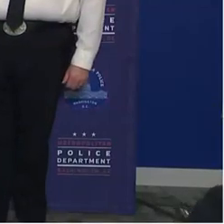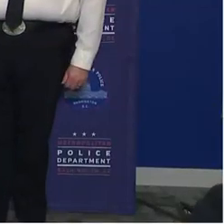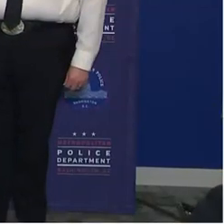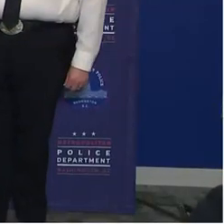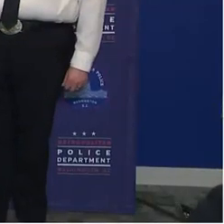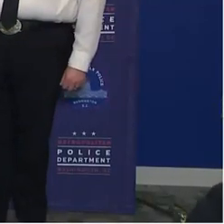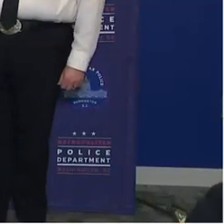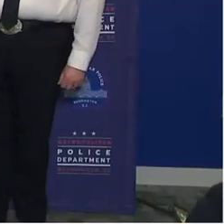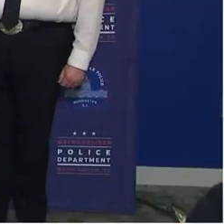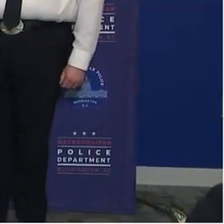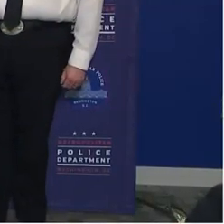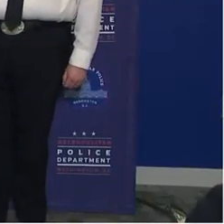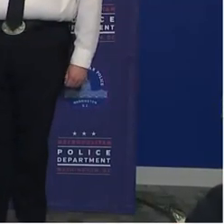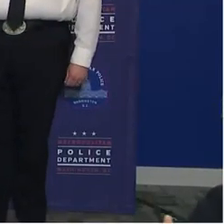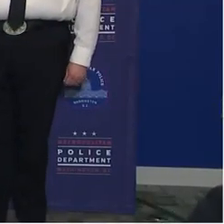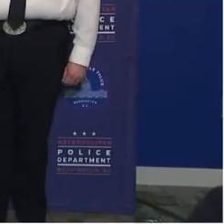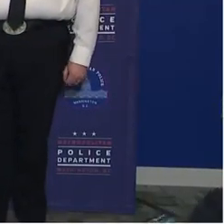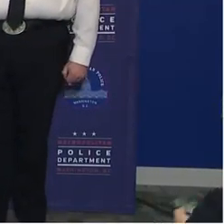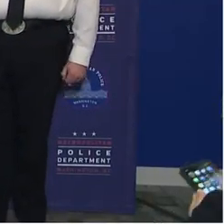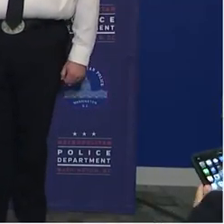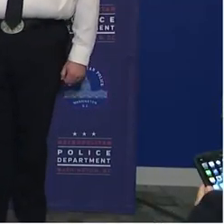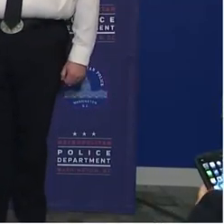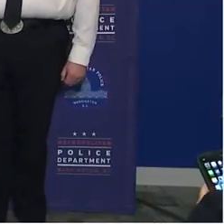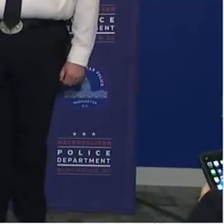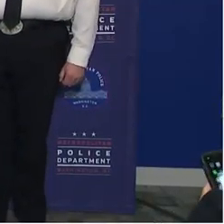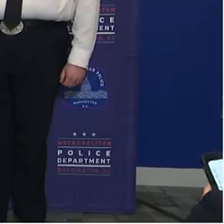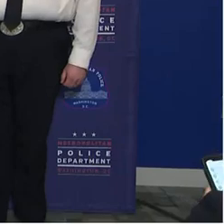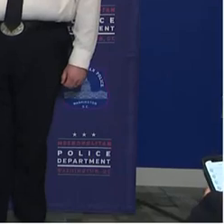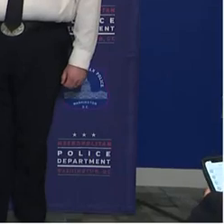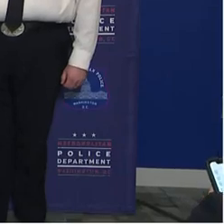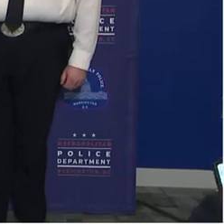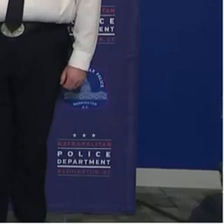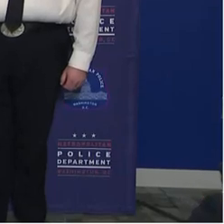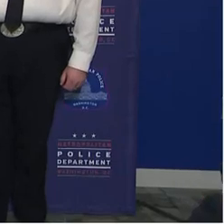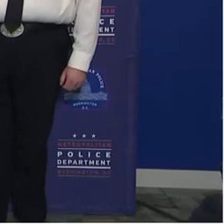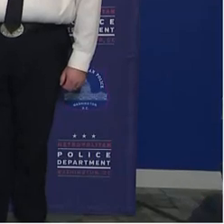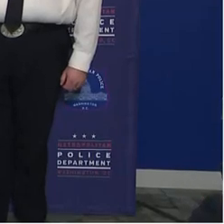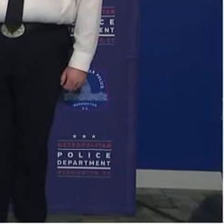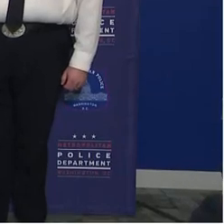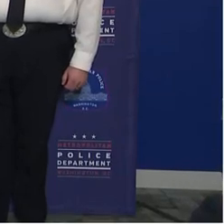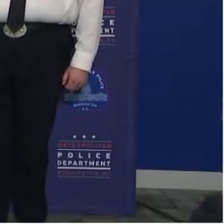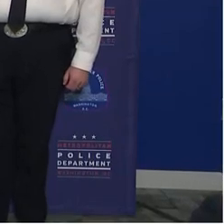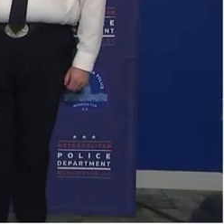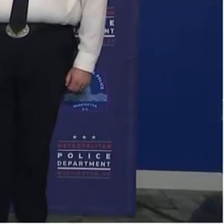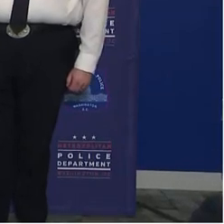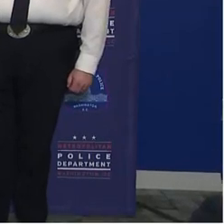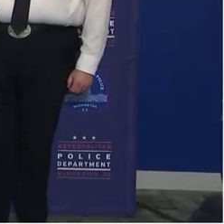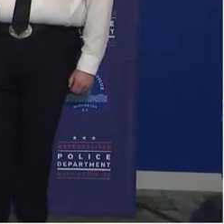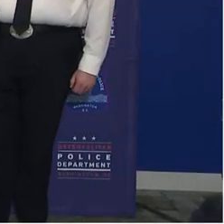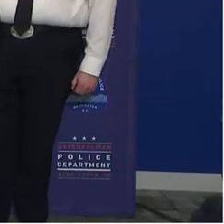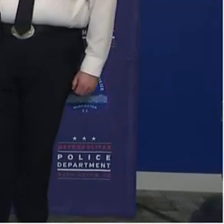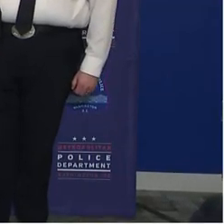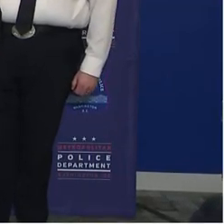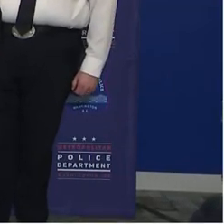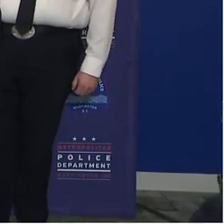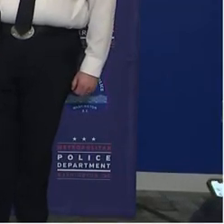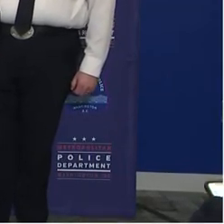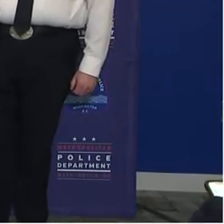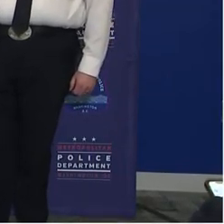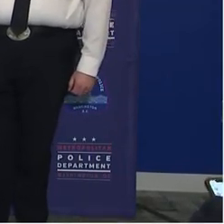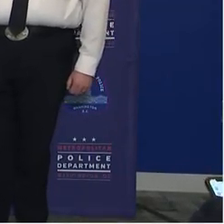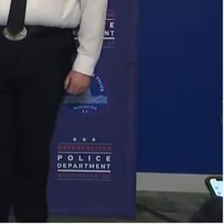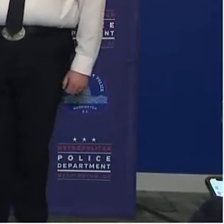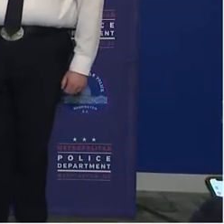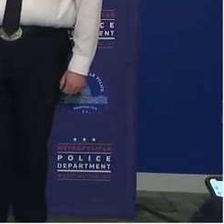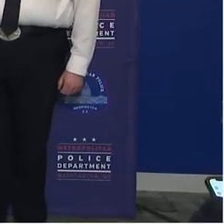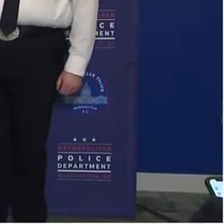Good afternoon. I'm Pamela Smith, the Chief of Police of the Metropolitan Police Department here in Washington, D.C. We're here today to announce an arrest in a